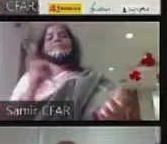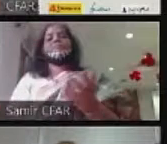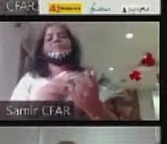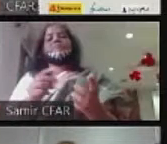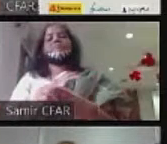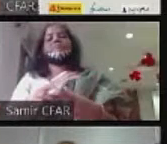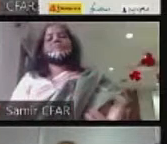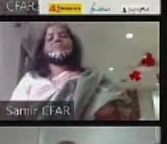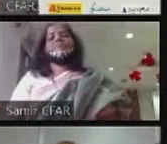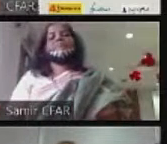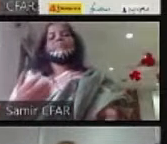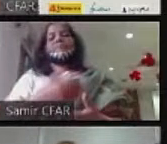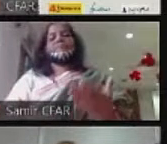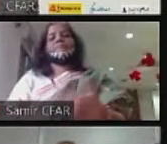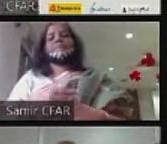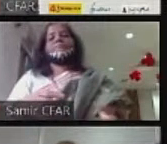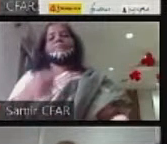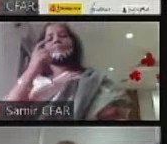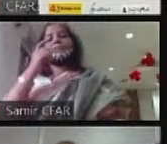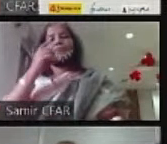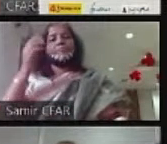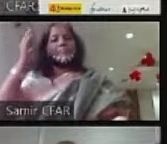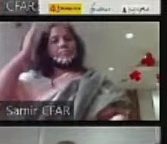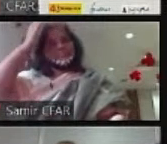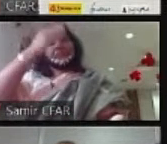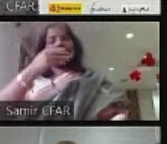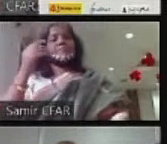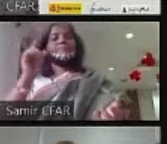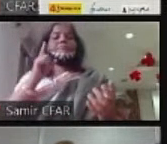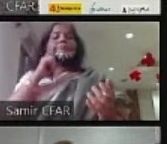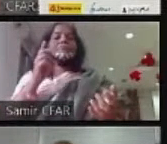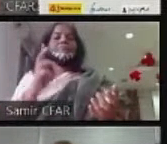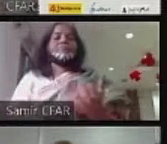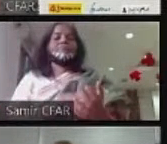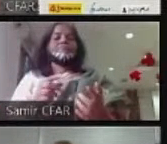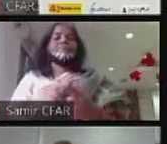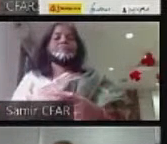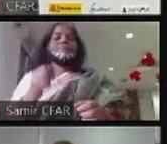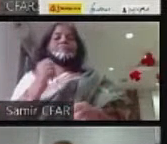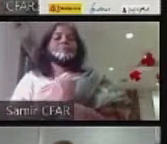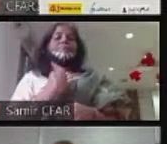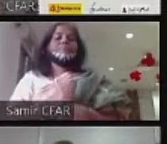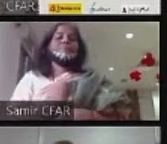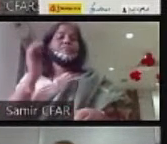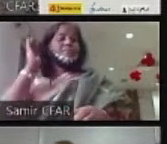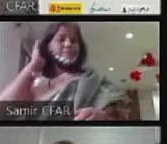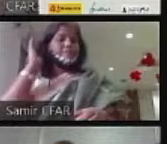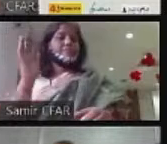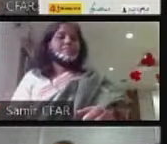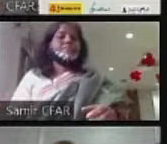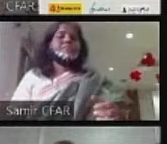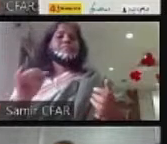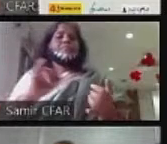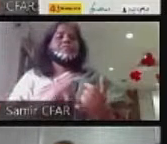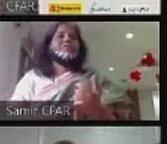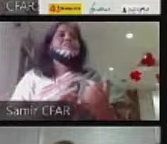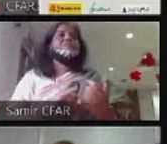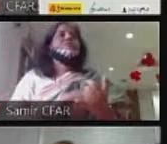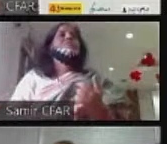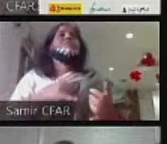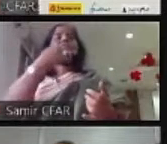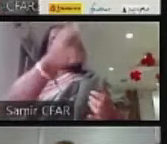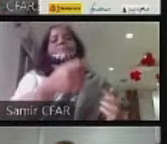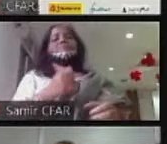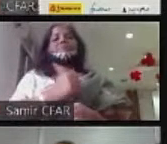that we have a preference for women who are disabled. So it's very important that we need to ensure